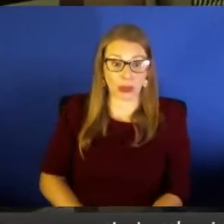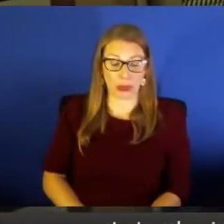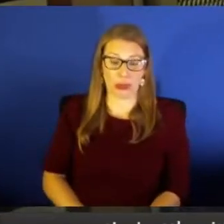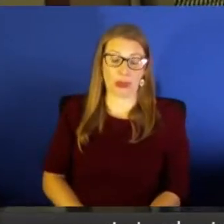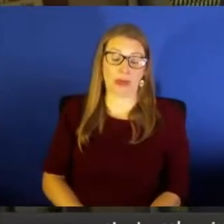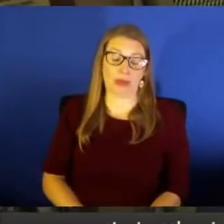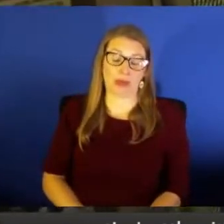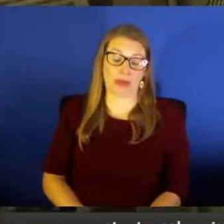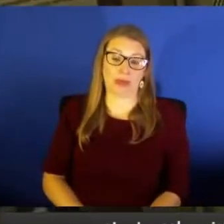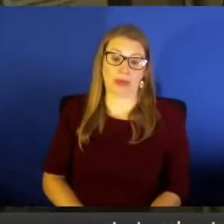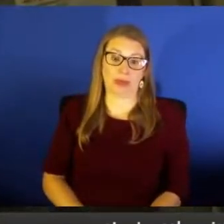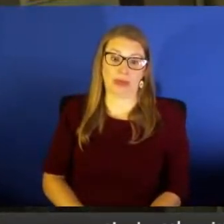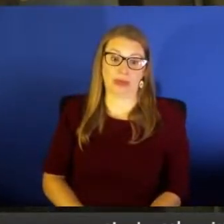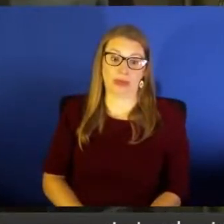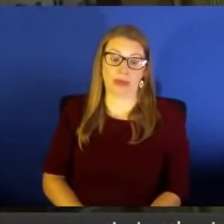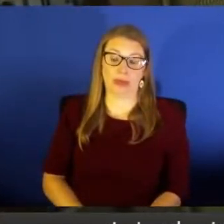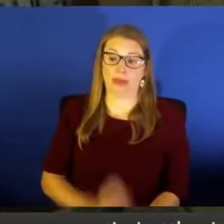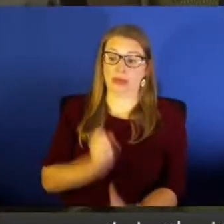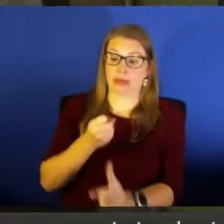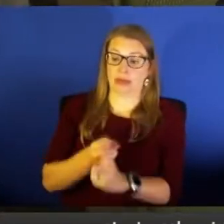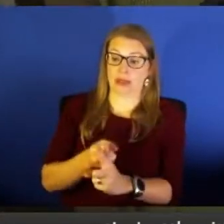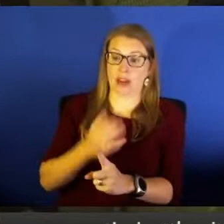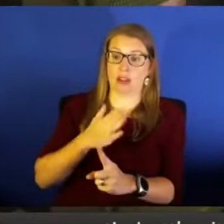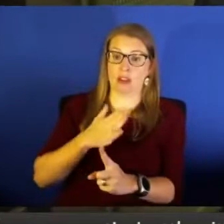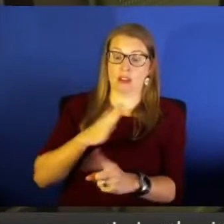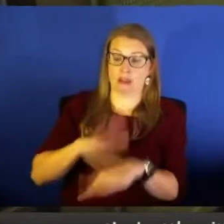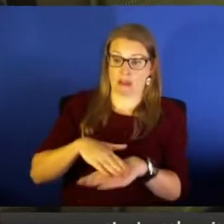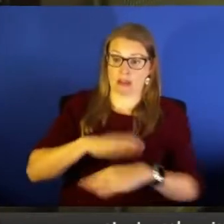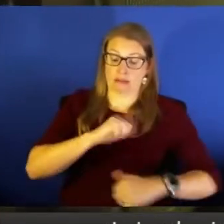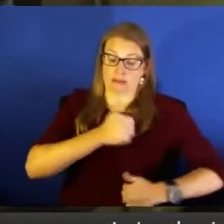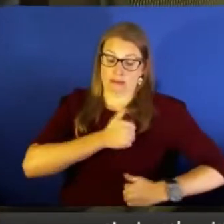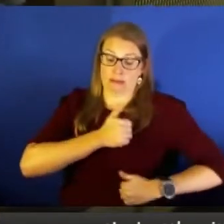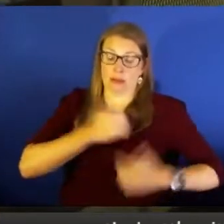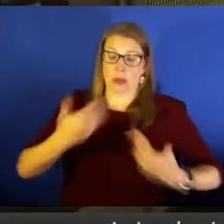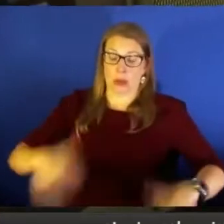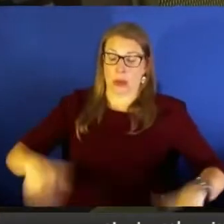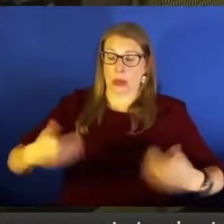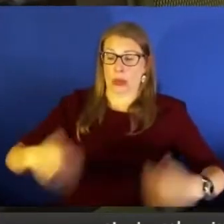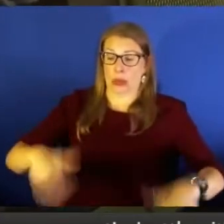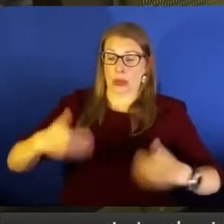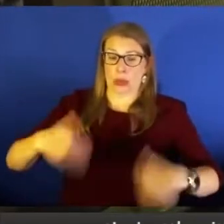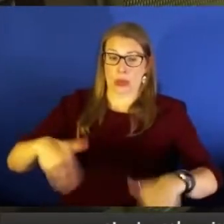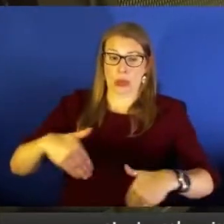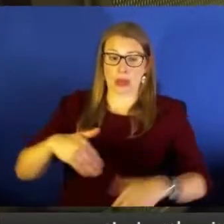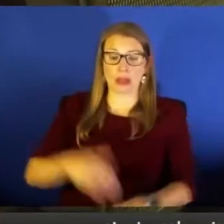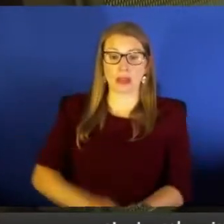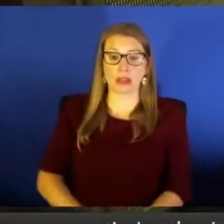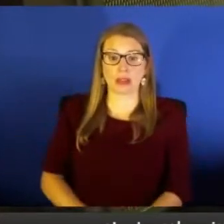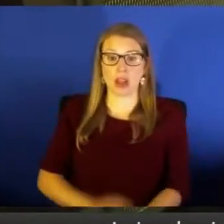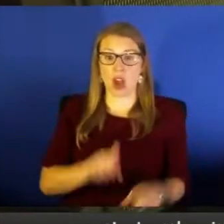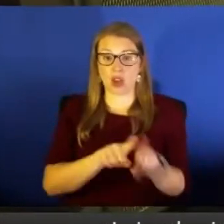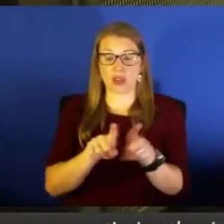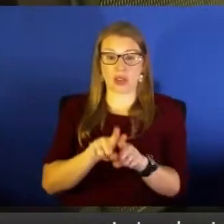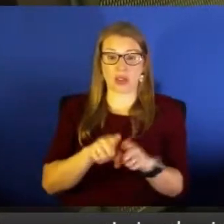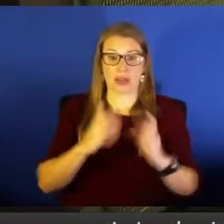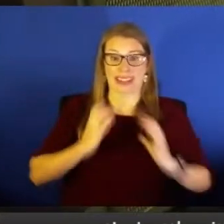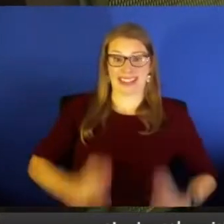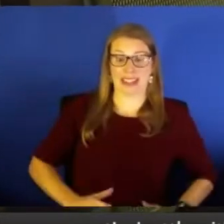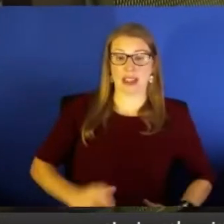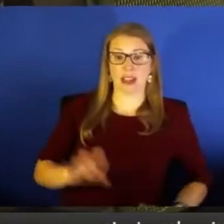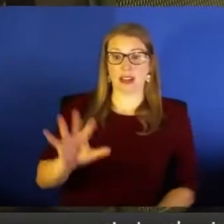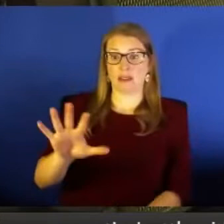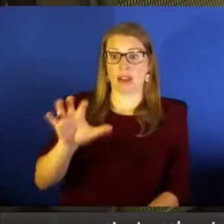our servicemen was just enormous, and then on the citizenry, incredible. More than 600,000 people in the US died